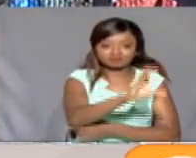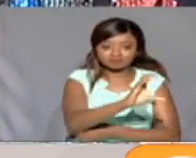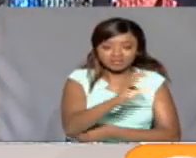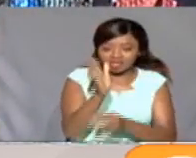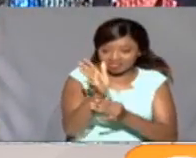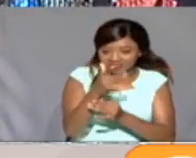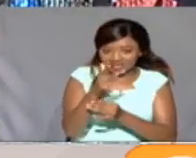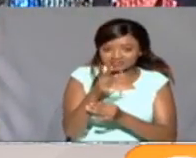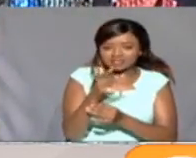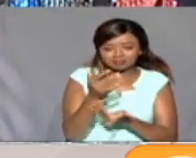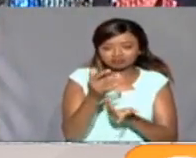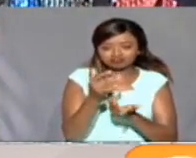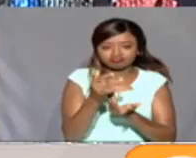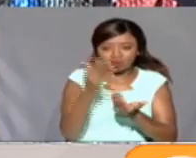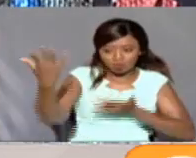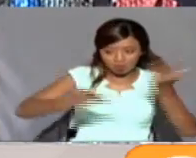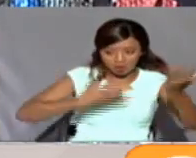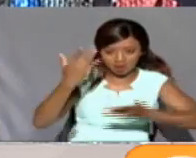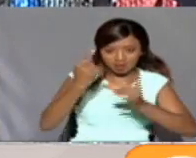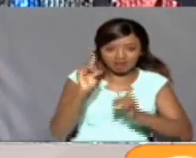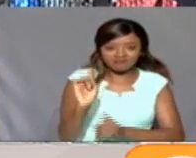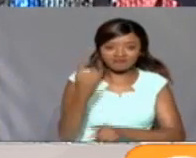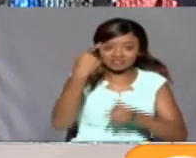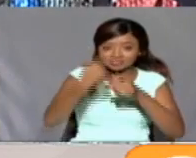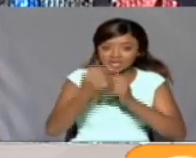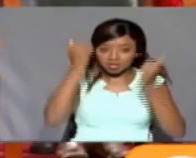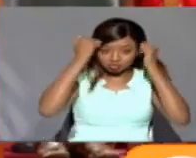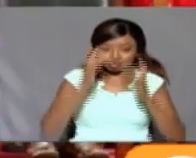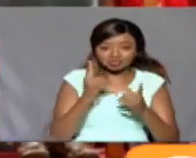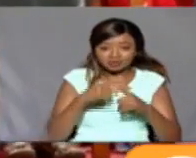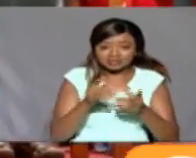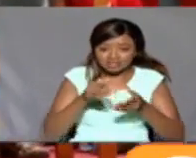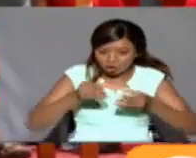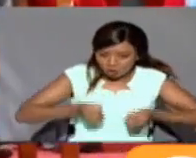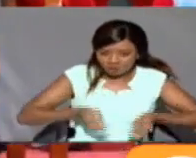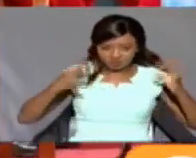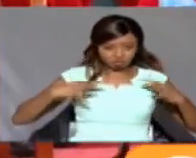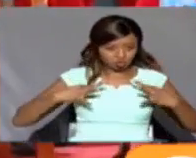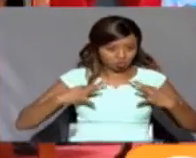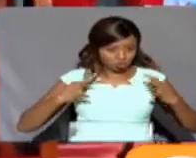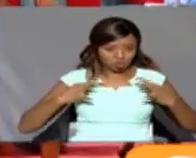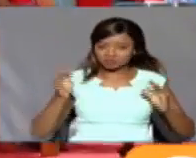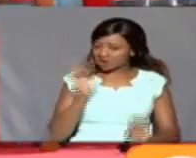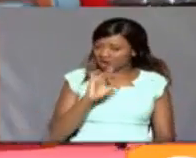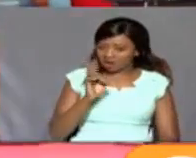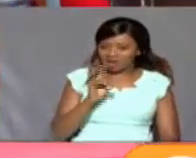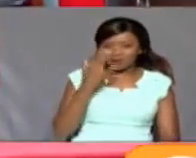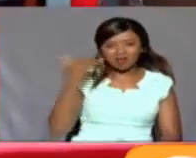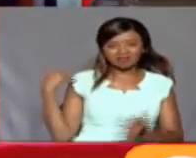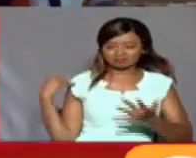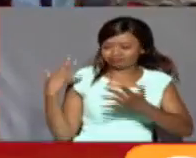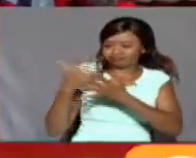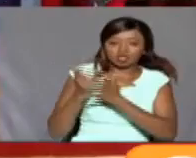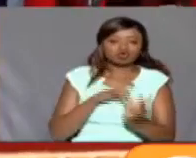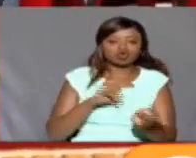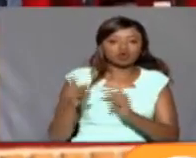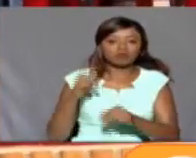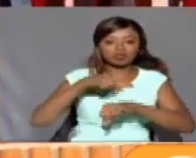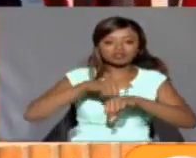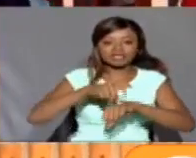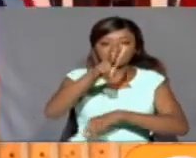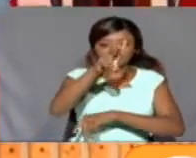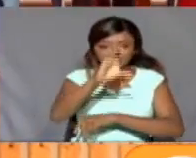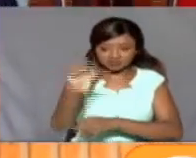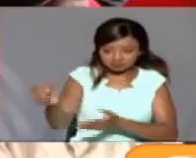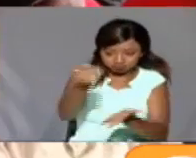Thursday oriented first-year students. Though not in the official Vice Chancellor's robe, as is tradition in the university during such